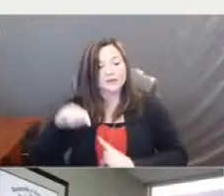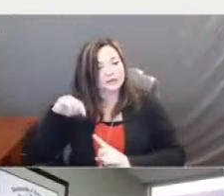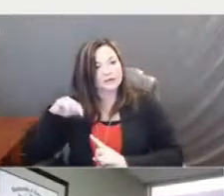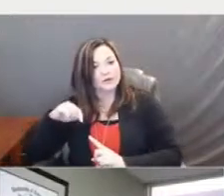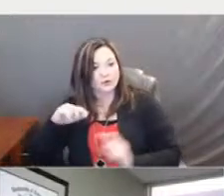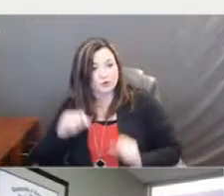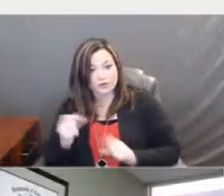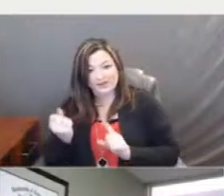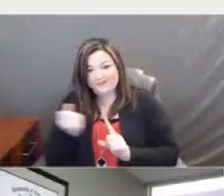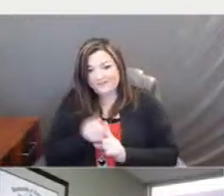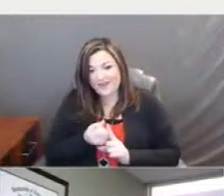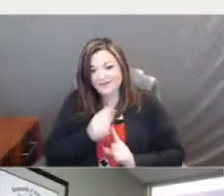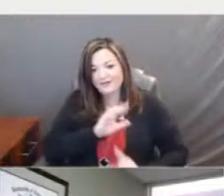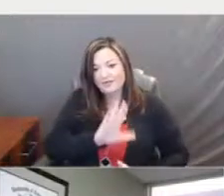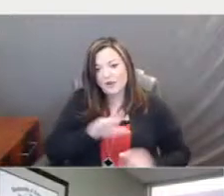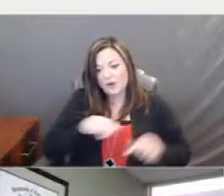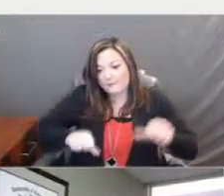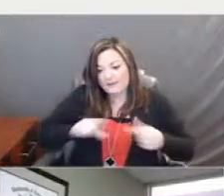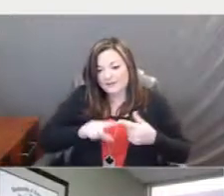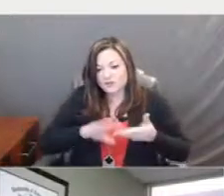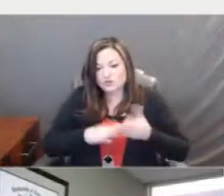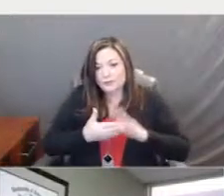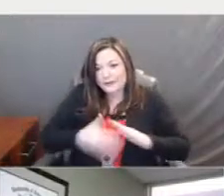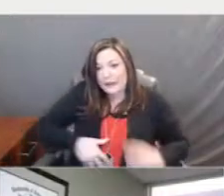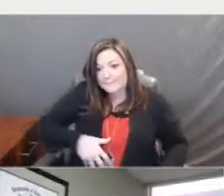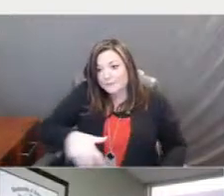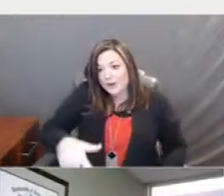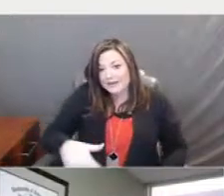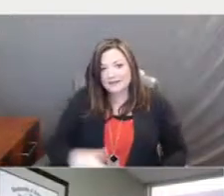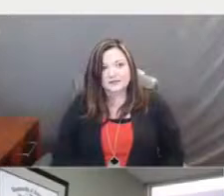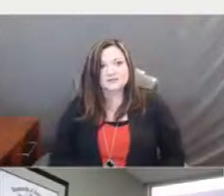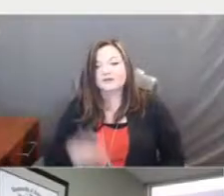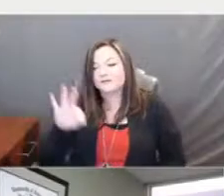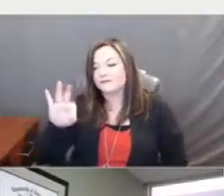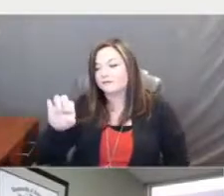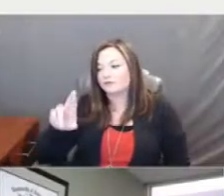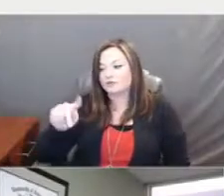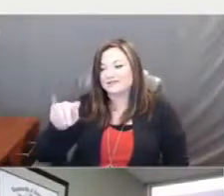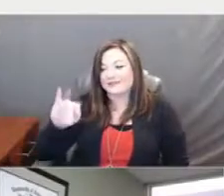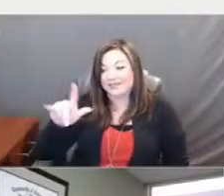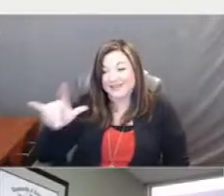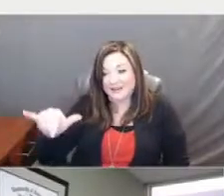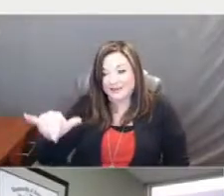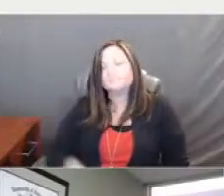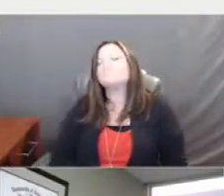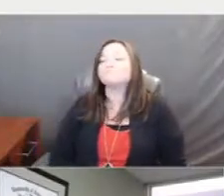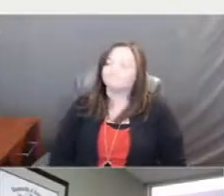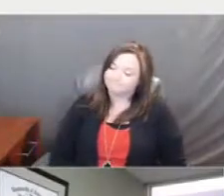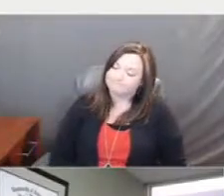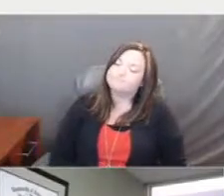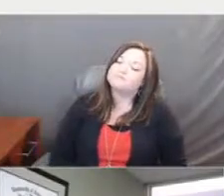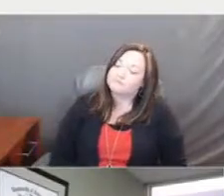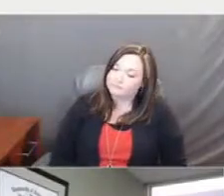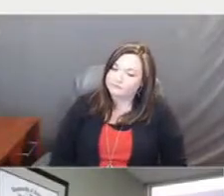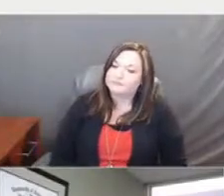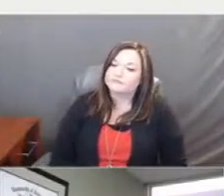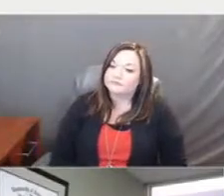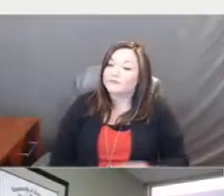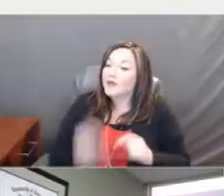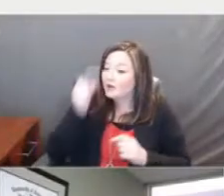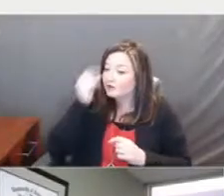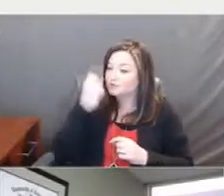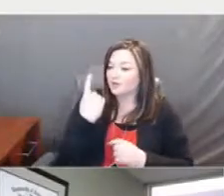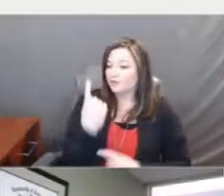their fertility. Right. So, for one thing, pregnant women were not included